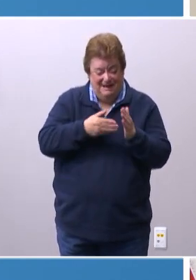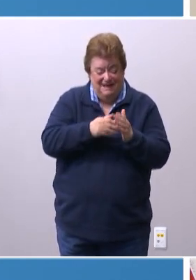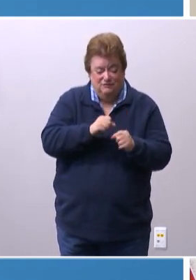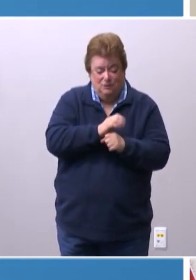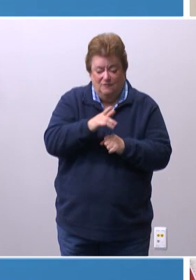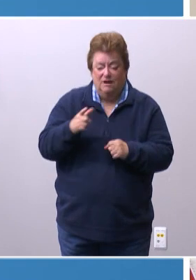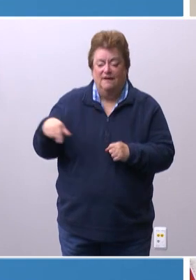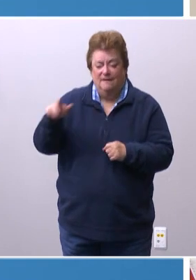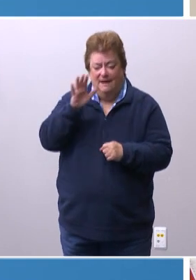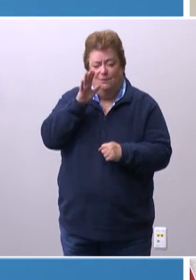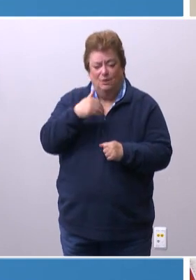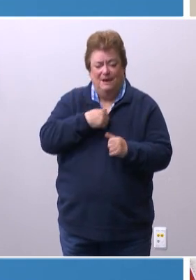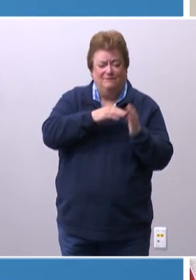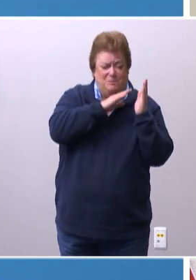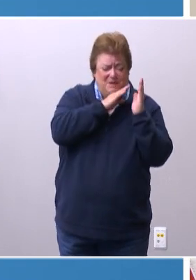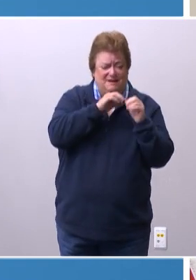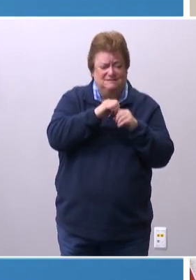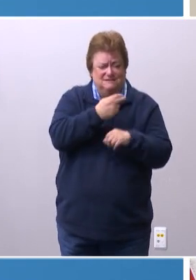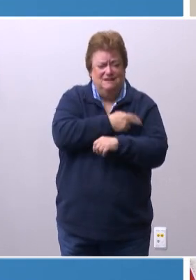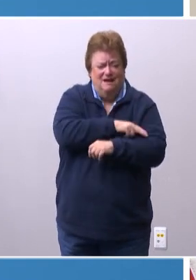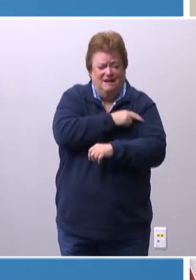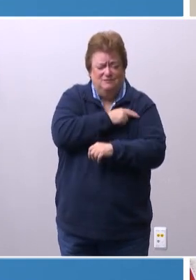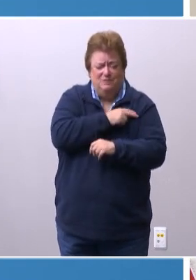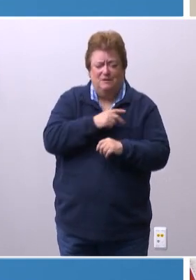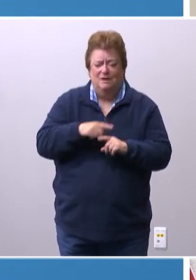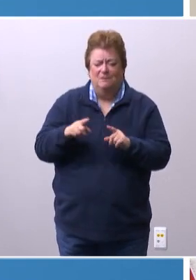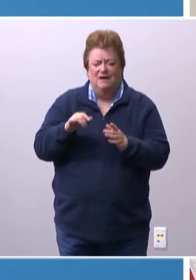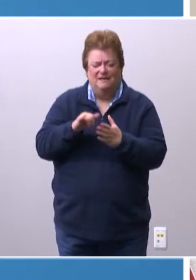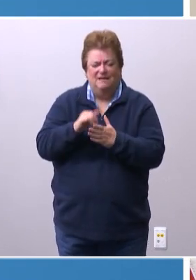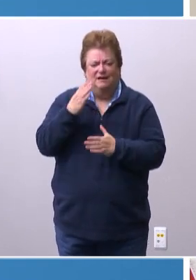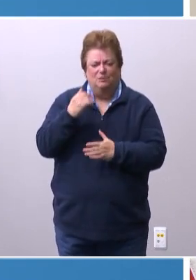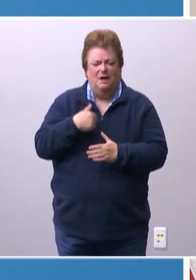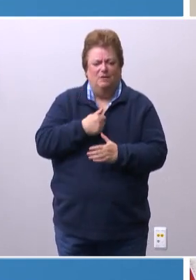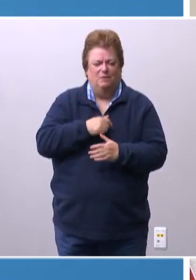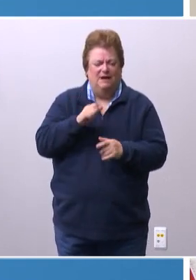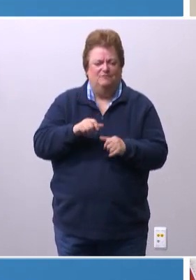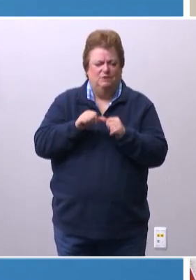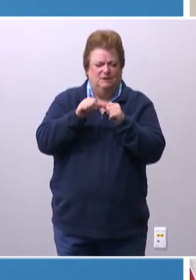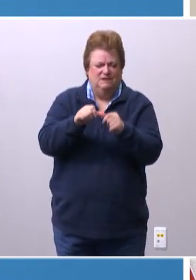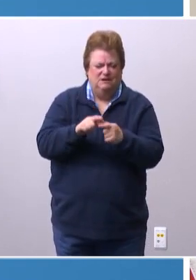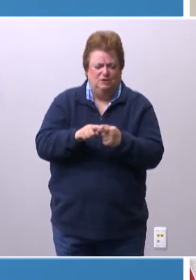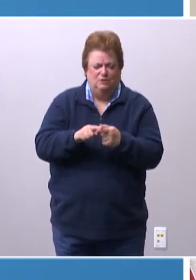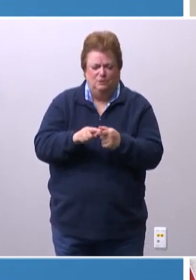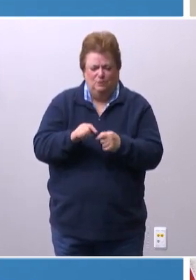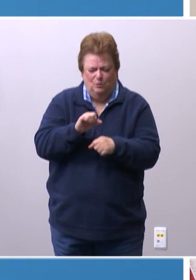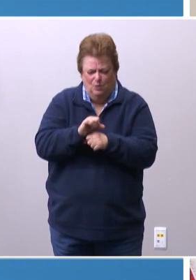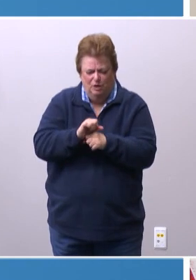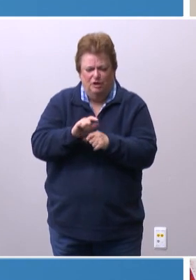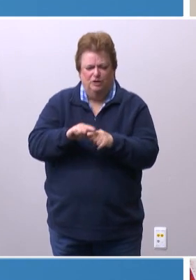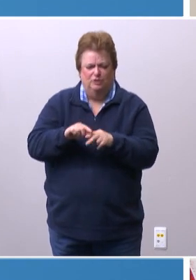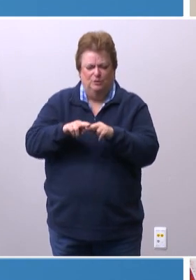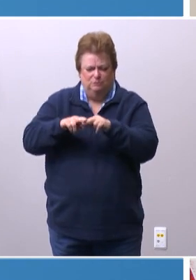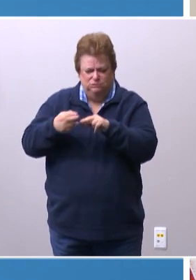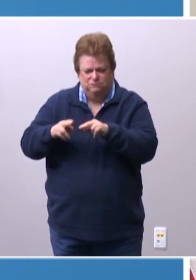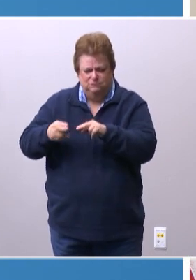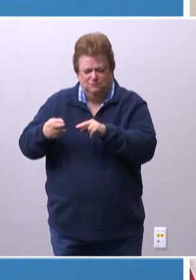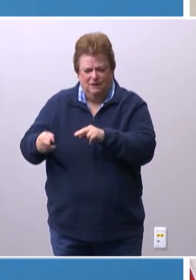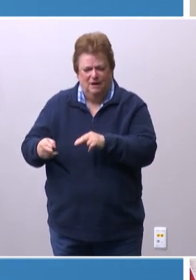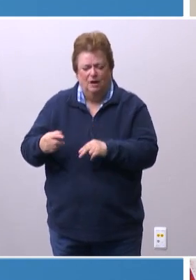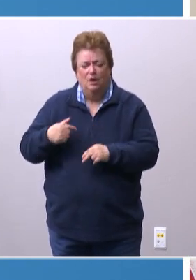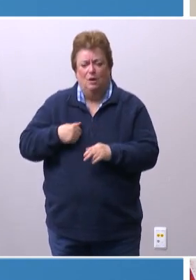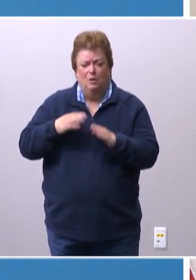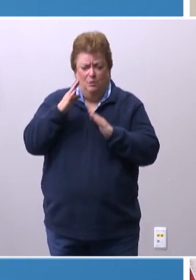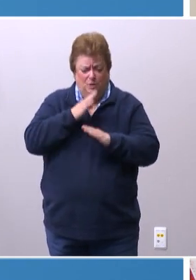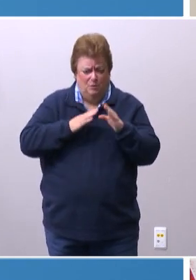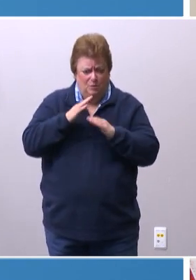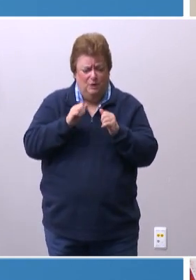most important thing. But nevertheless, that's why we need to continue to bring these numbers down. We're very concerned with winter coming upon